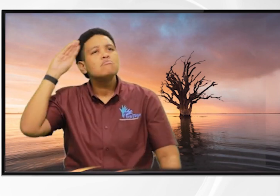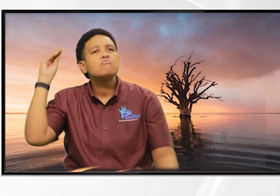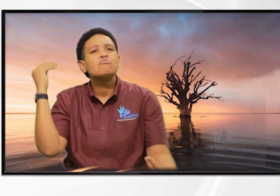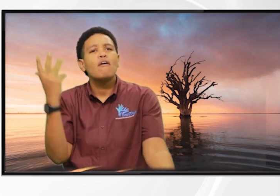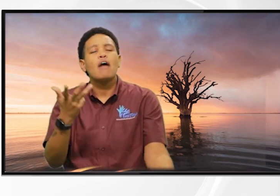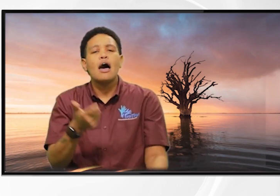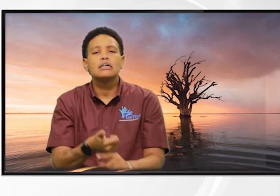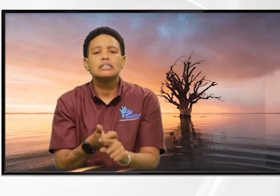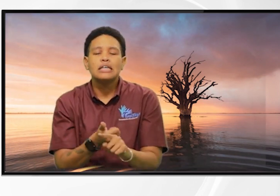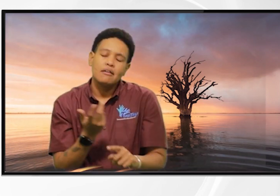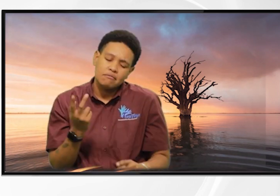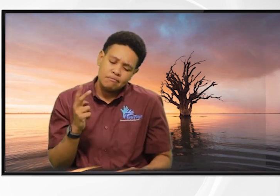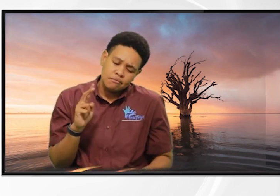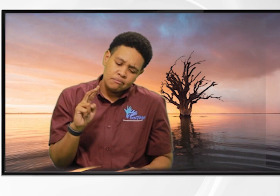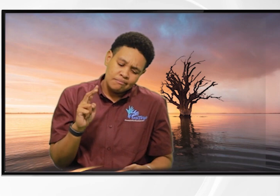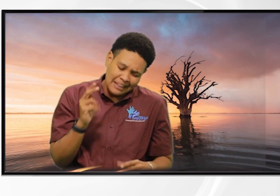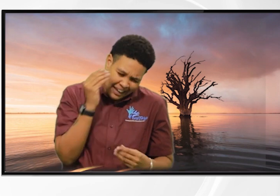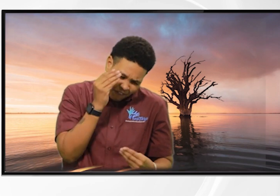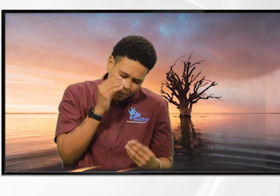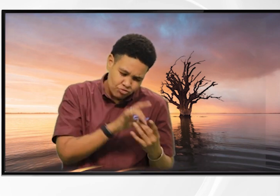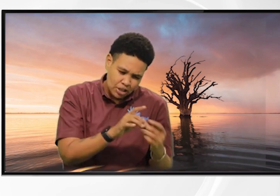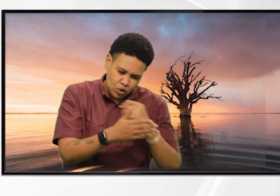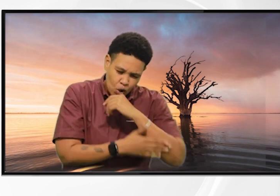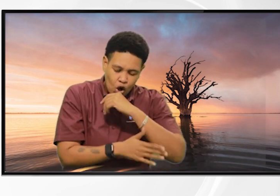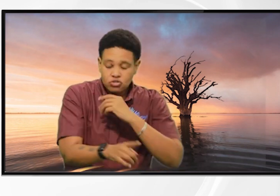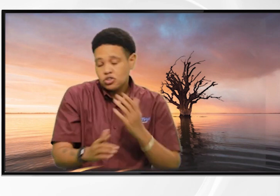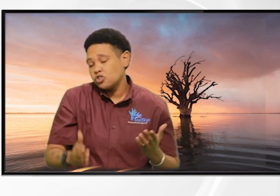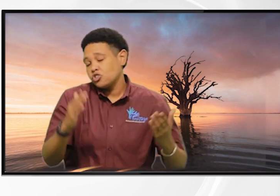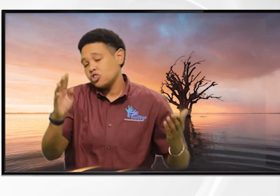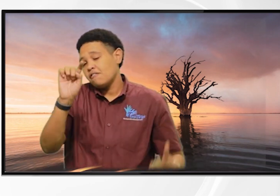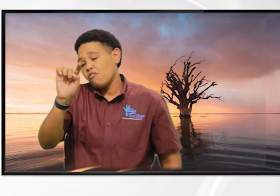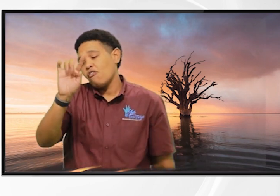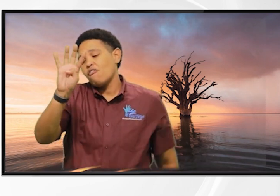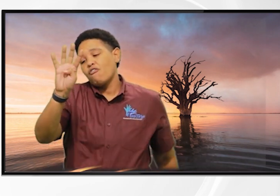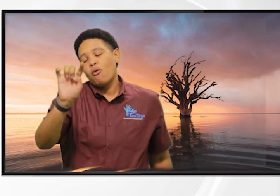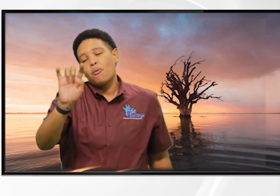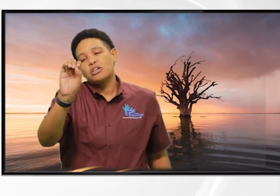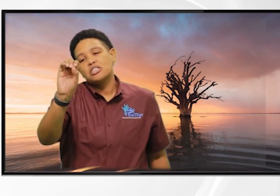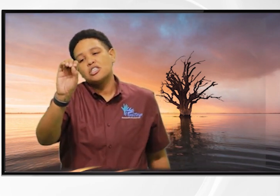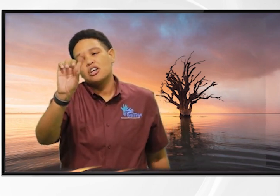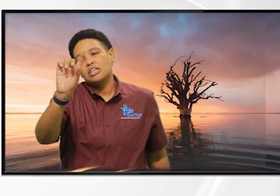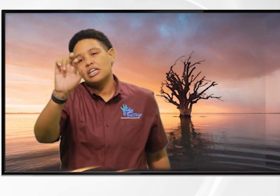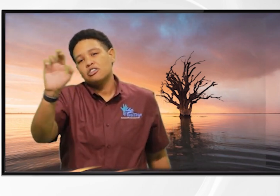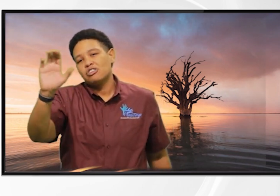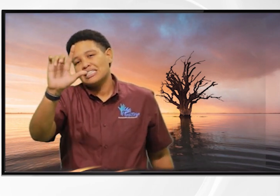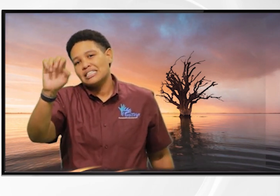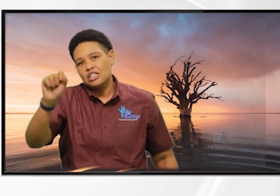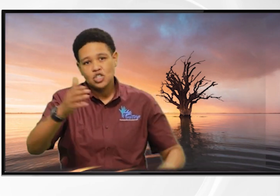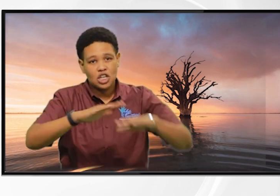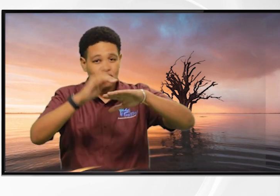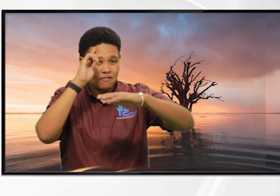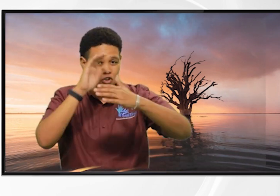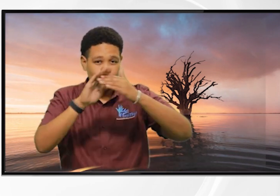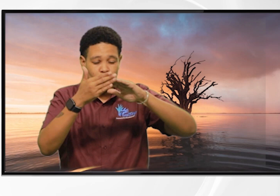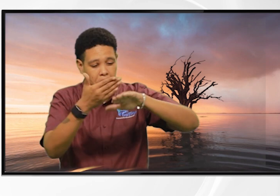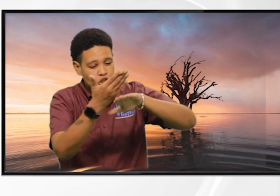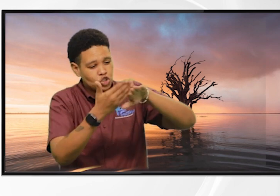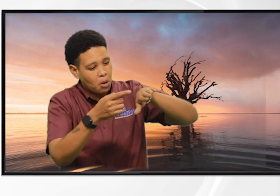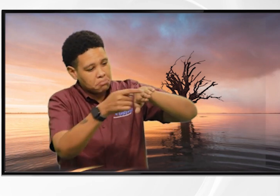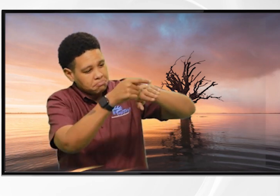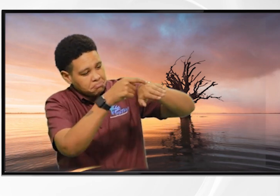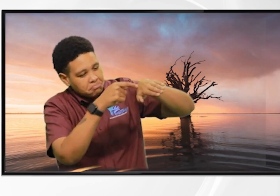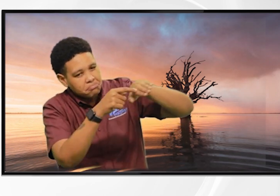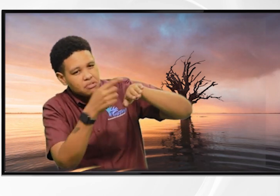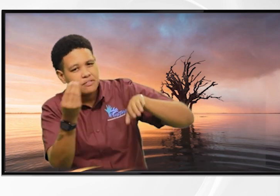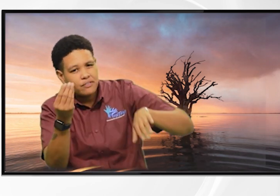information, suggests up to 4.0 degrees Celsius increase for some parts of the island under